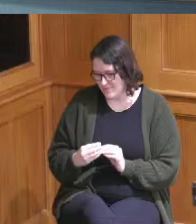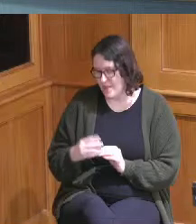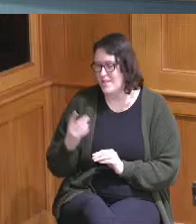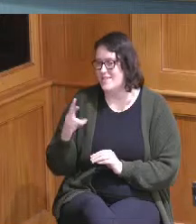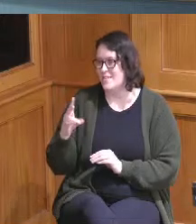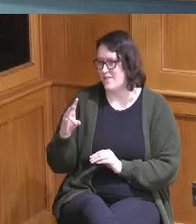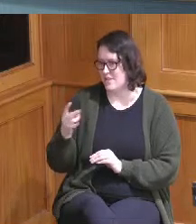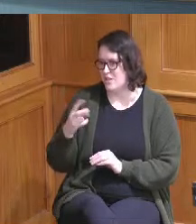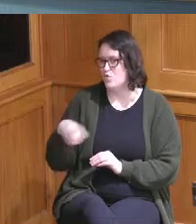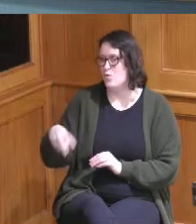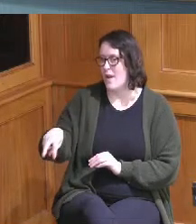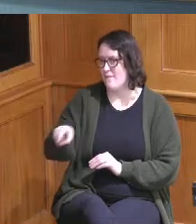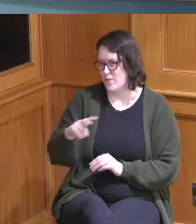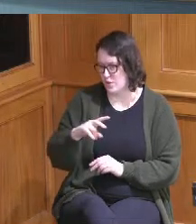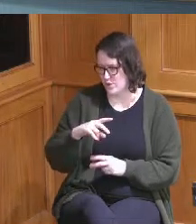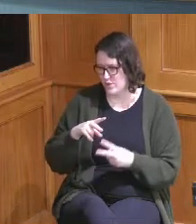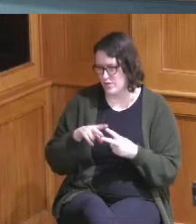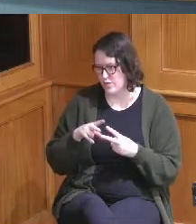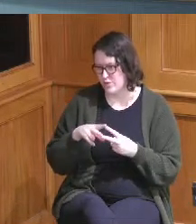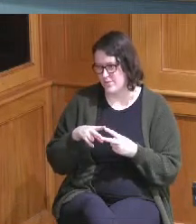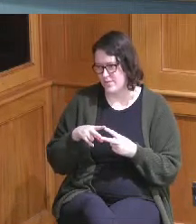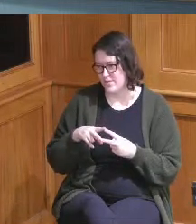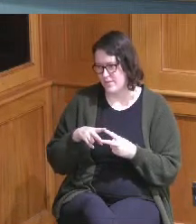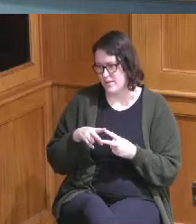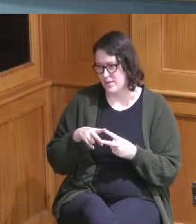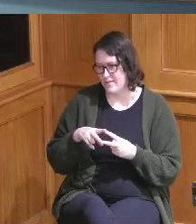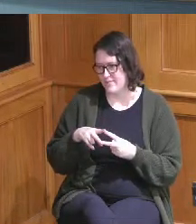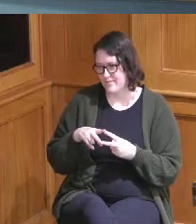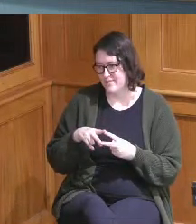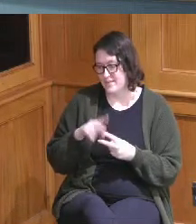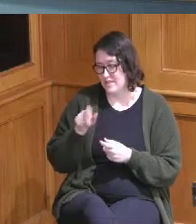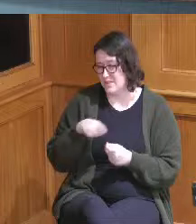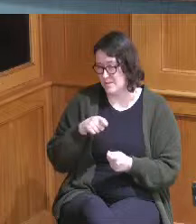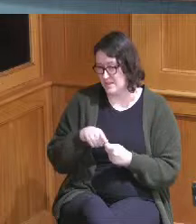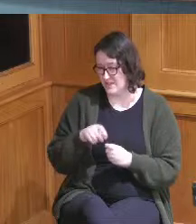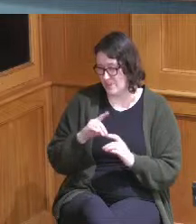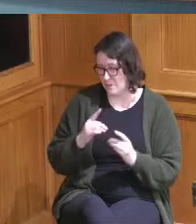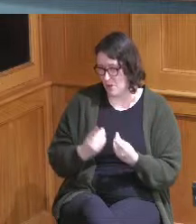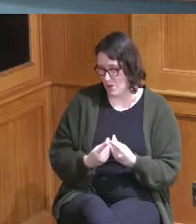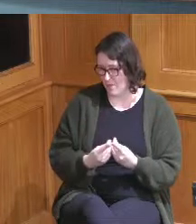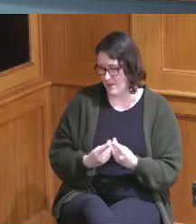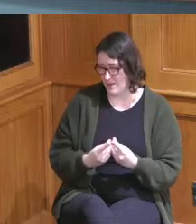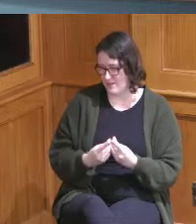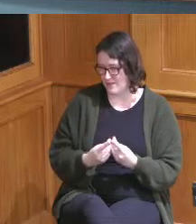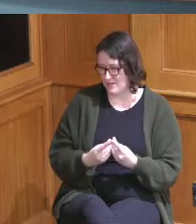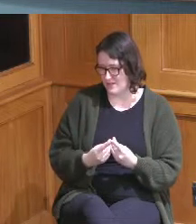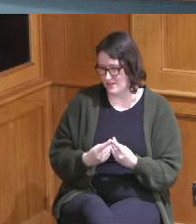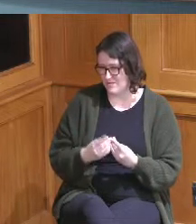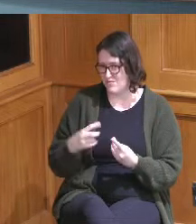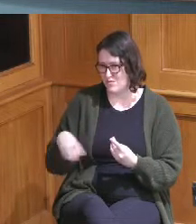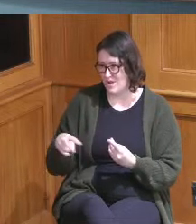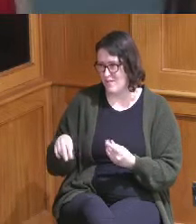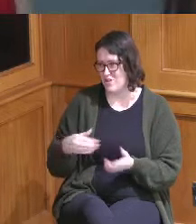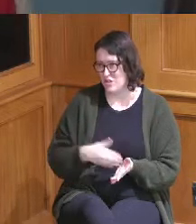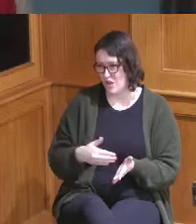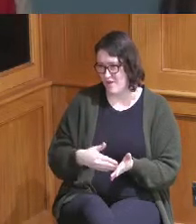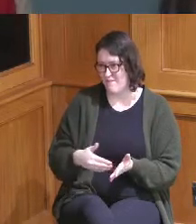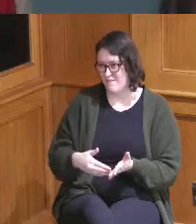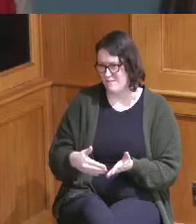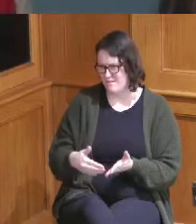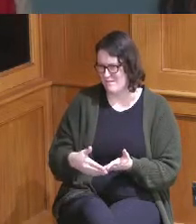17, travel. And this specific department does a lot of traveling in